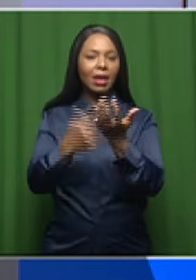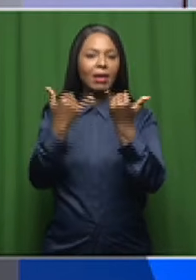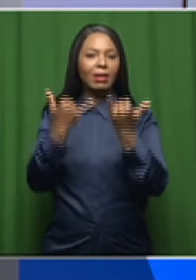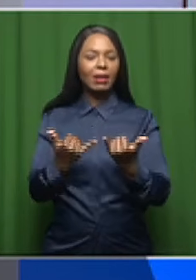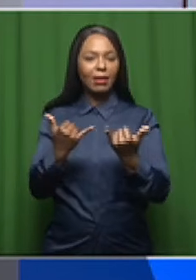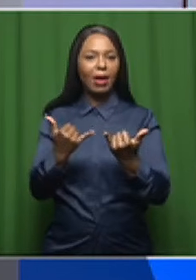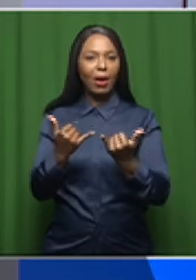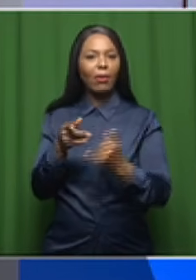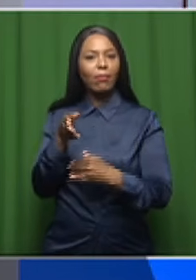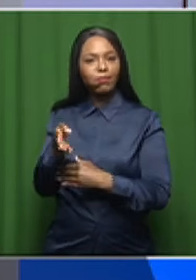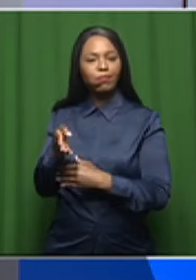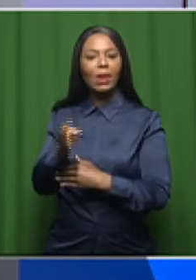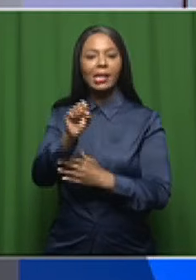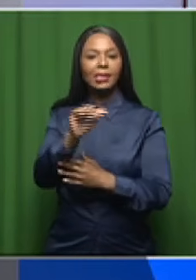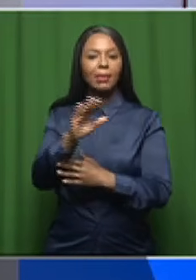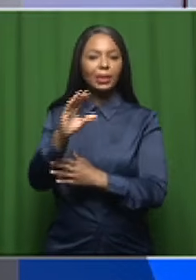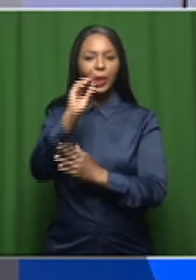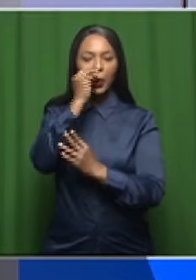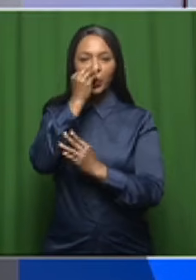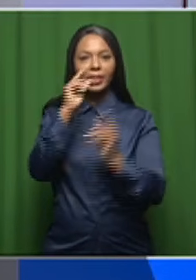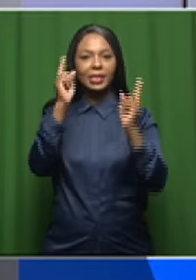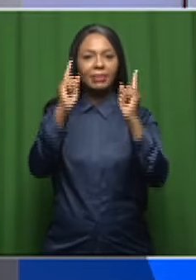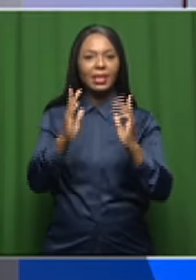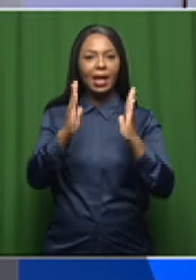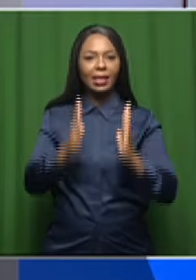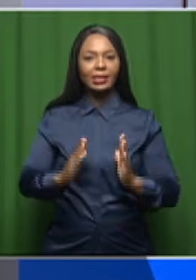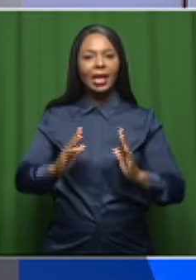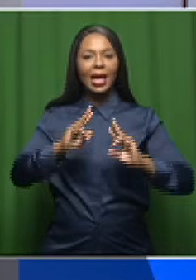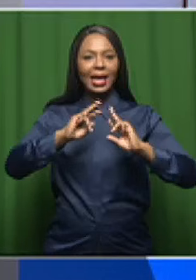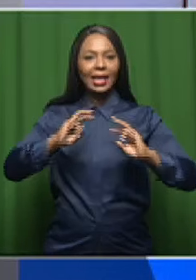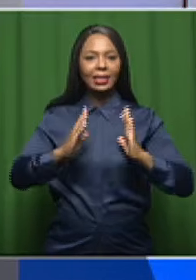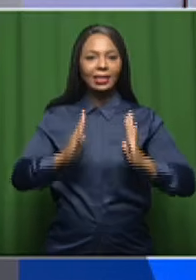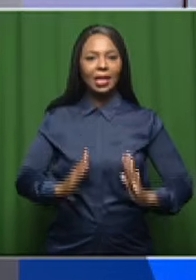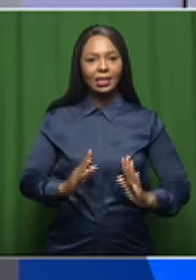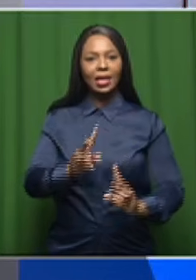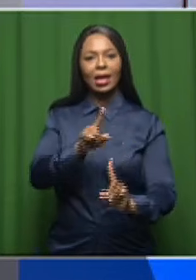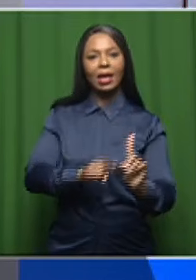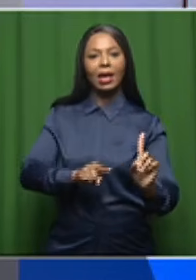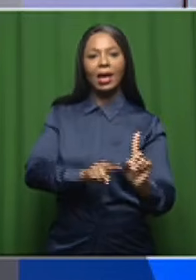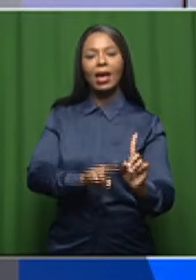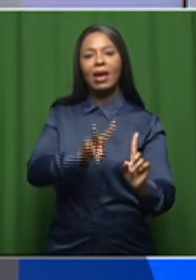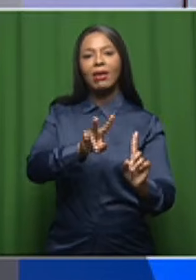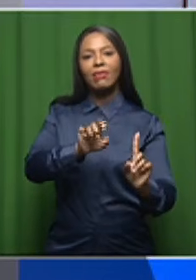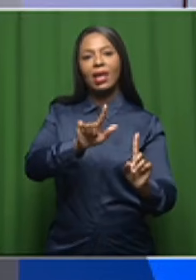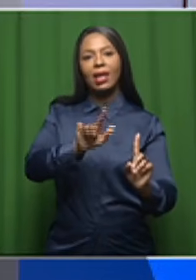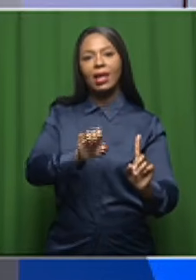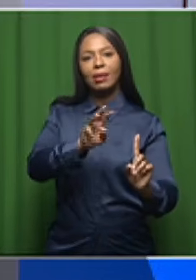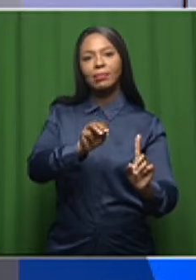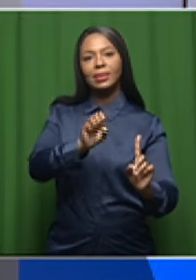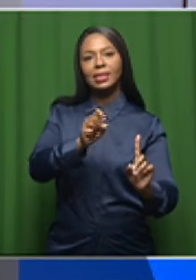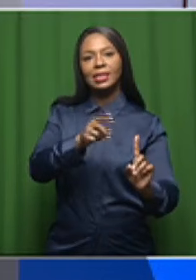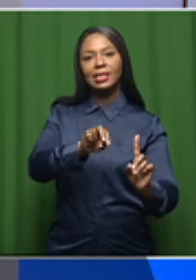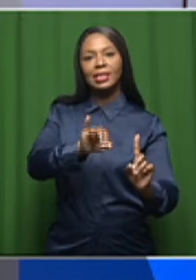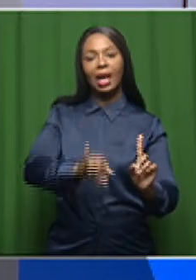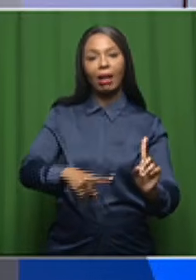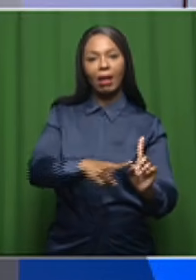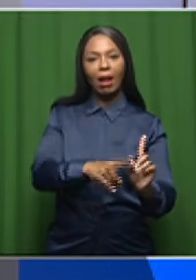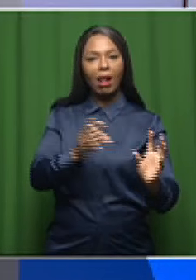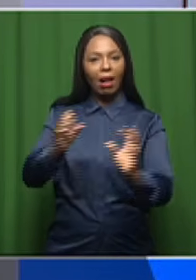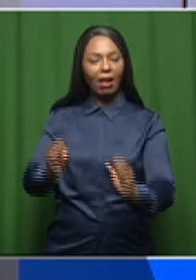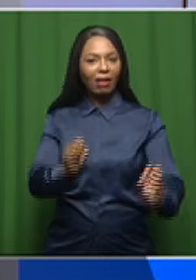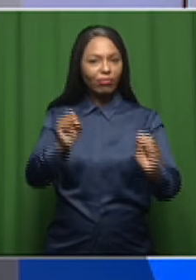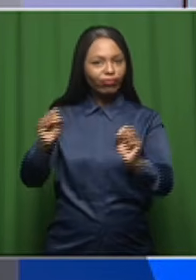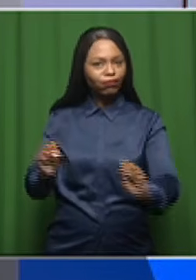in studio by SABC News specialist researcher Velemseni Mthiyane, who will be helping us further unpack some of the